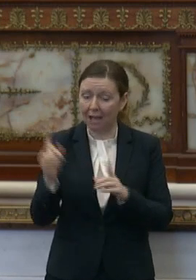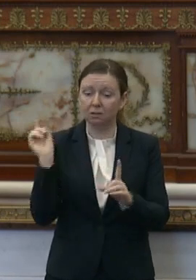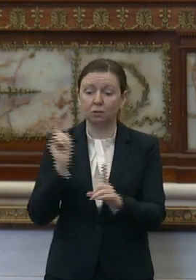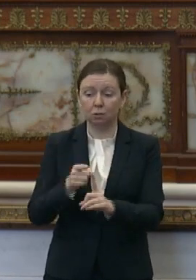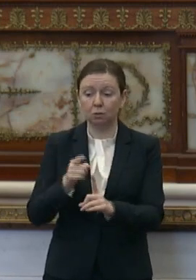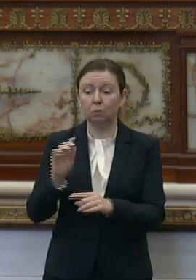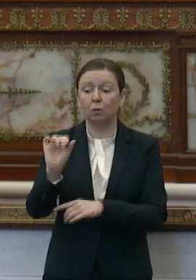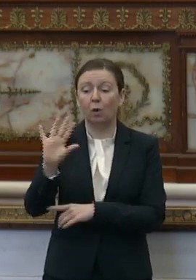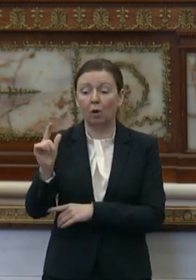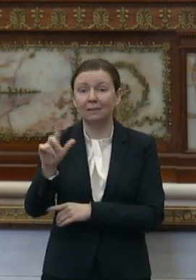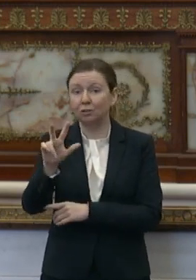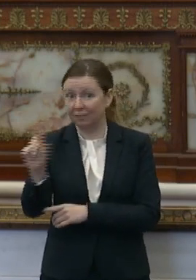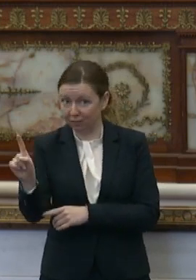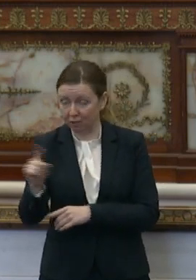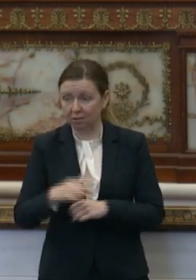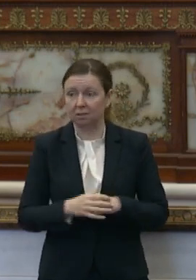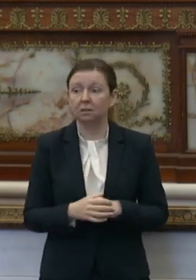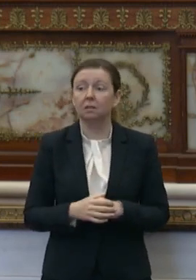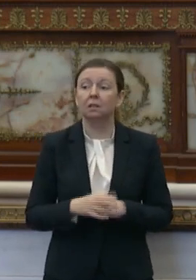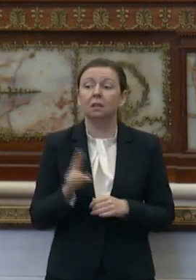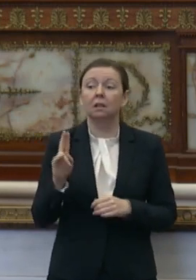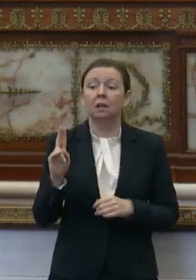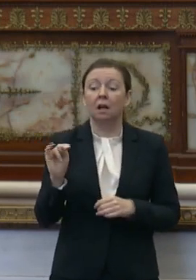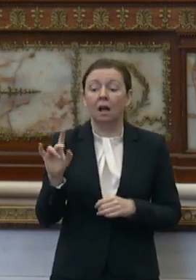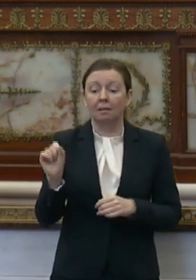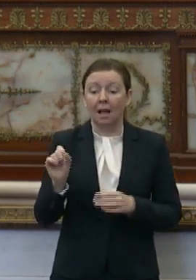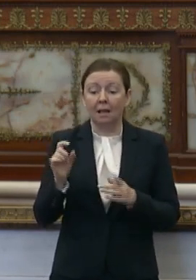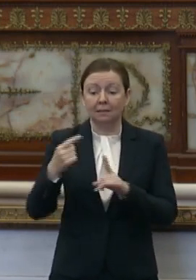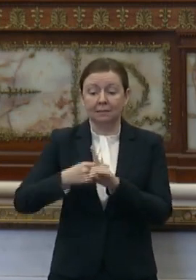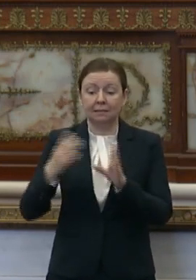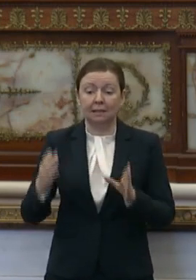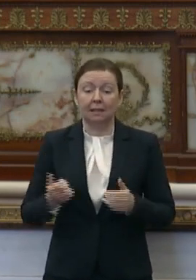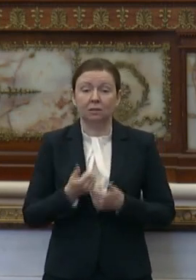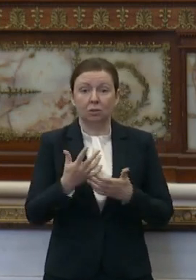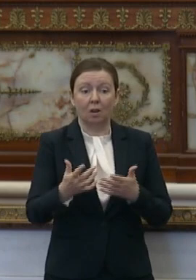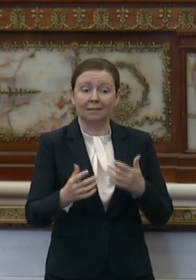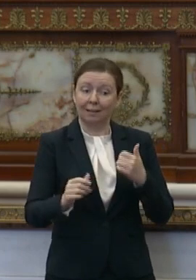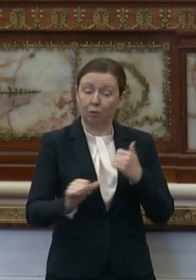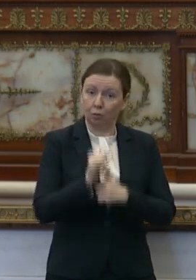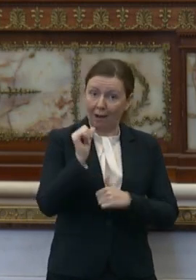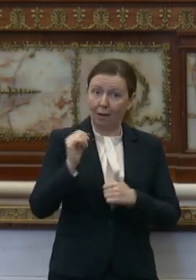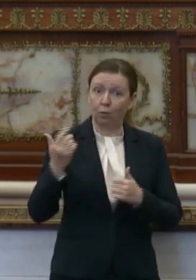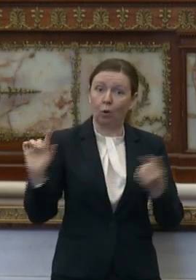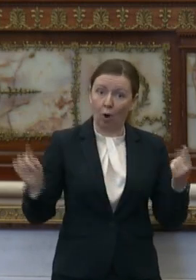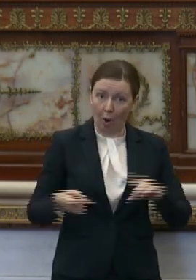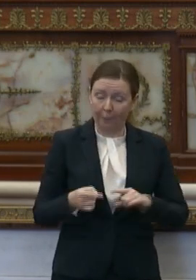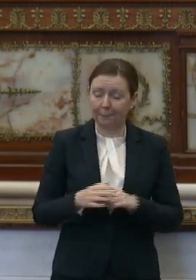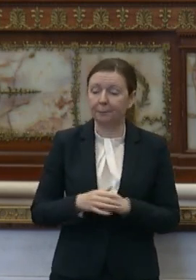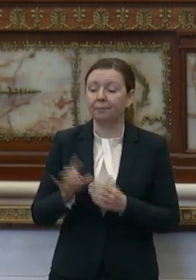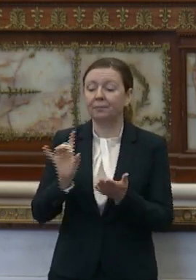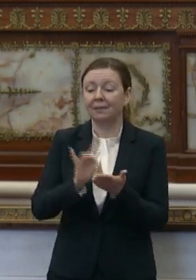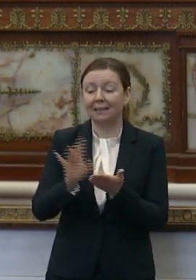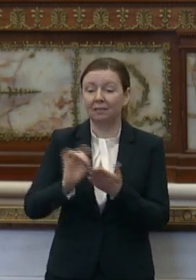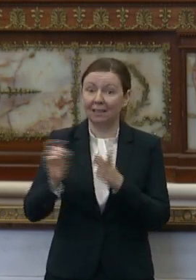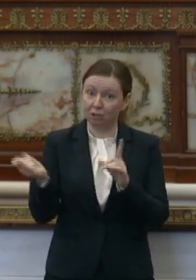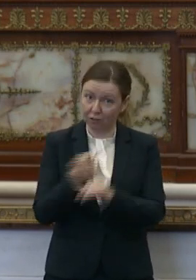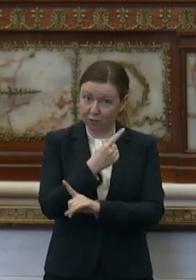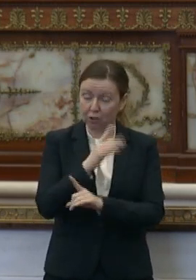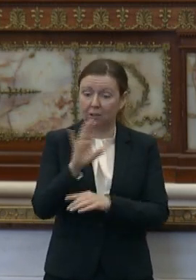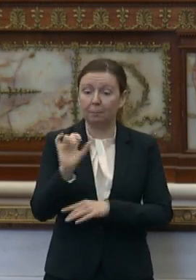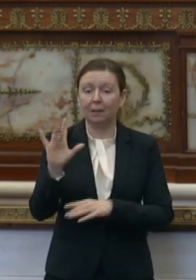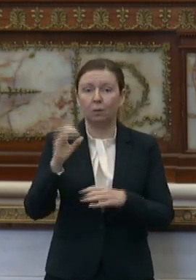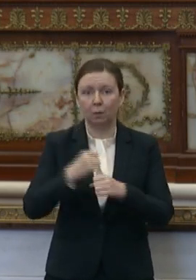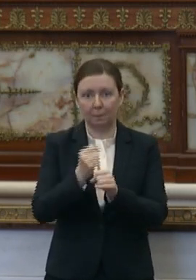until August 31st, unless the tenant is causing imminent threat or harm. The eviction diversion bill will